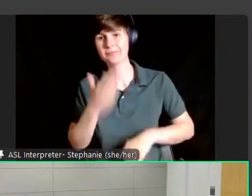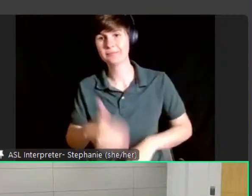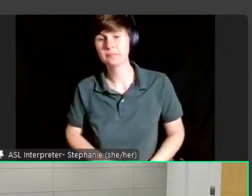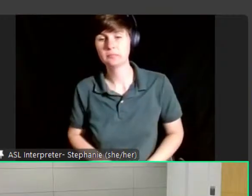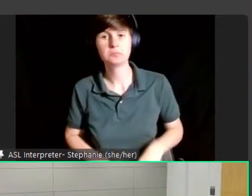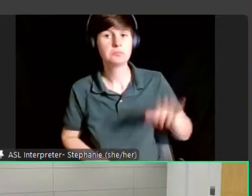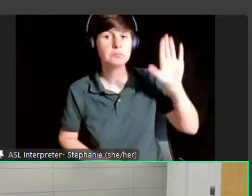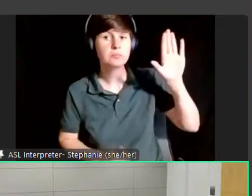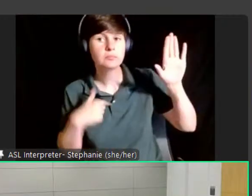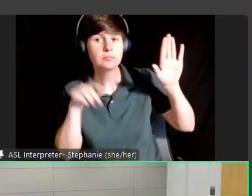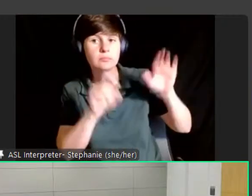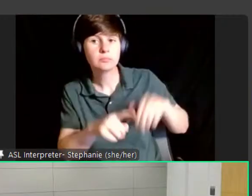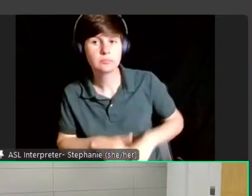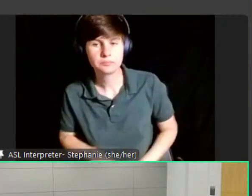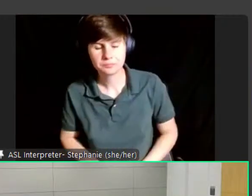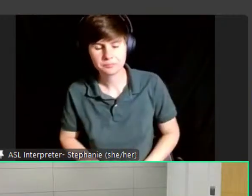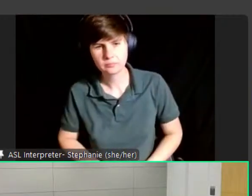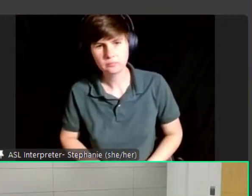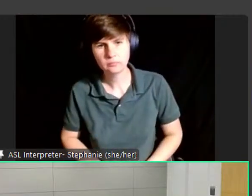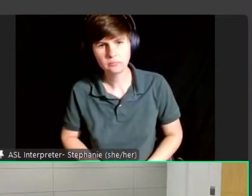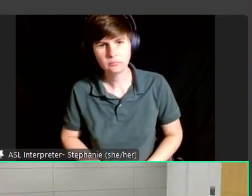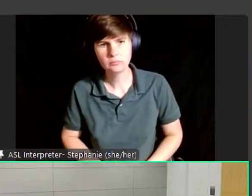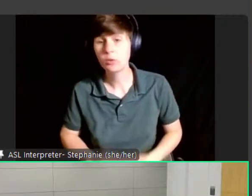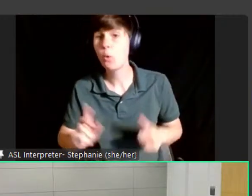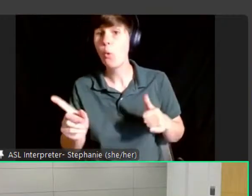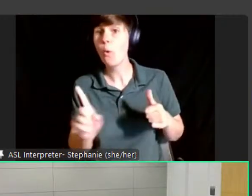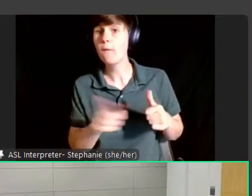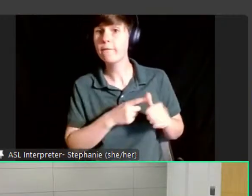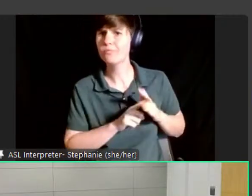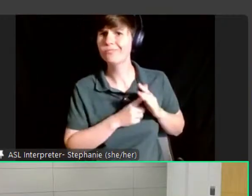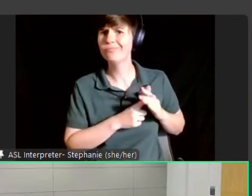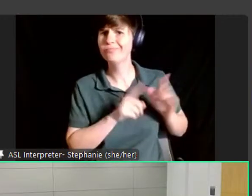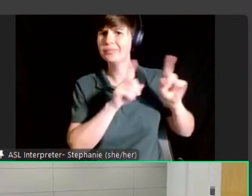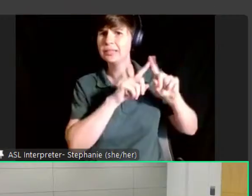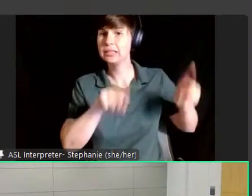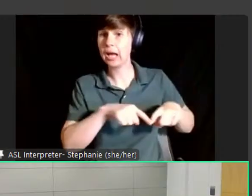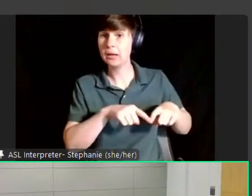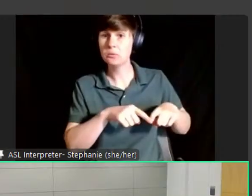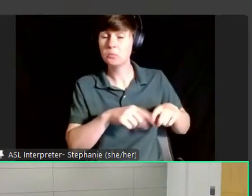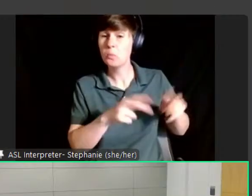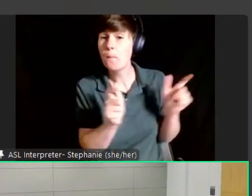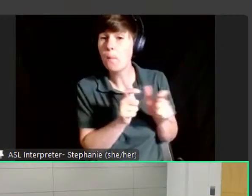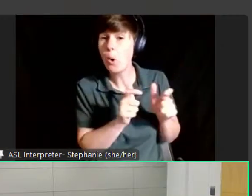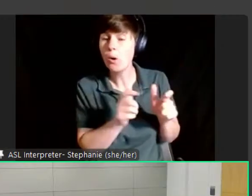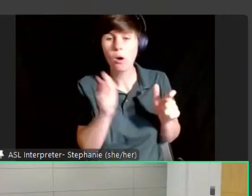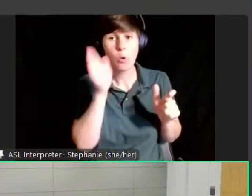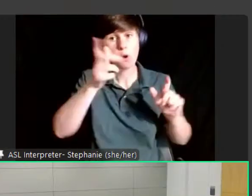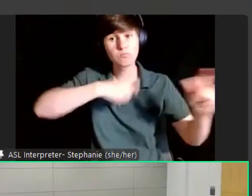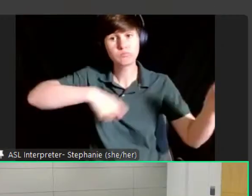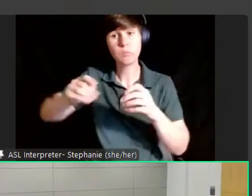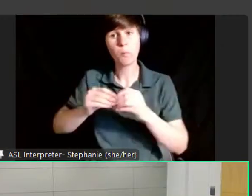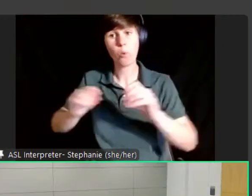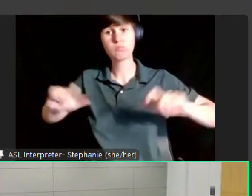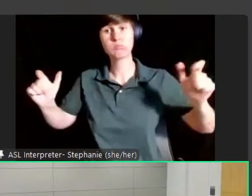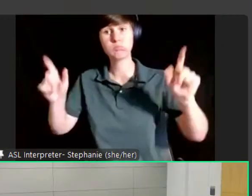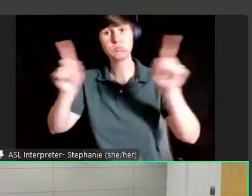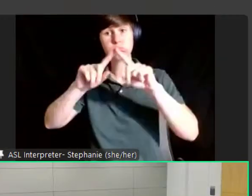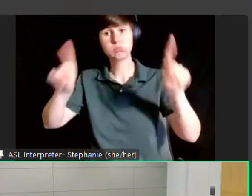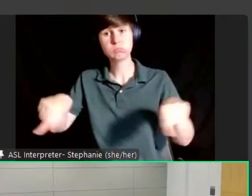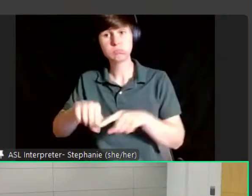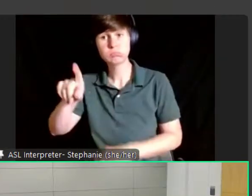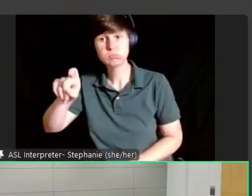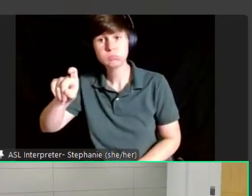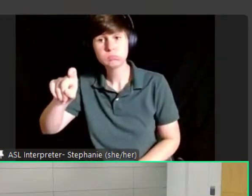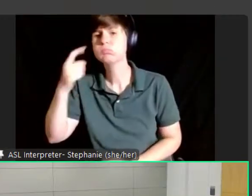other. Yeah. The first signs that were made, the small ones, are those being replaced by bigger signs? I apologize if you already said, but I noticed